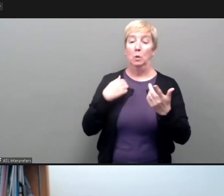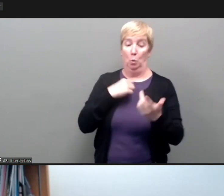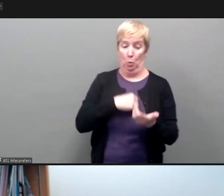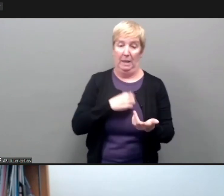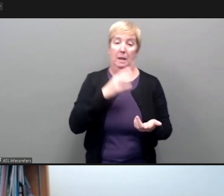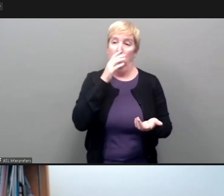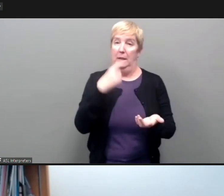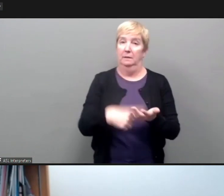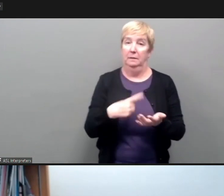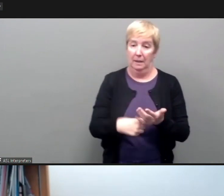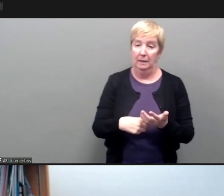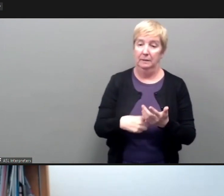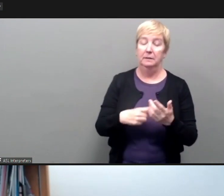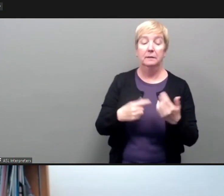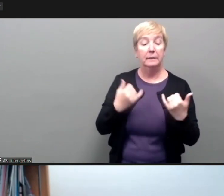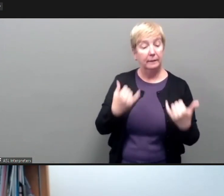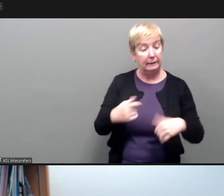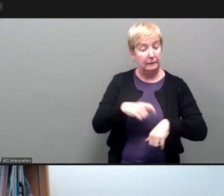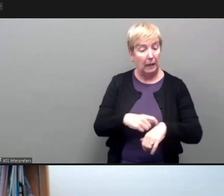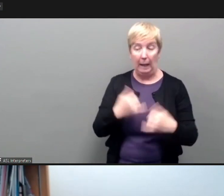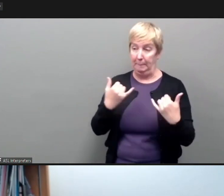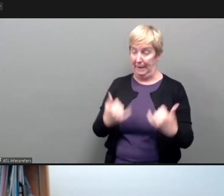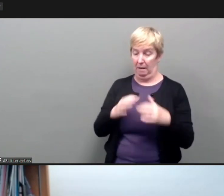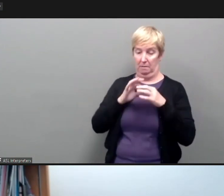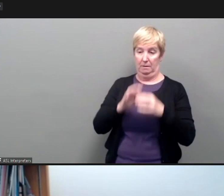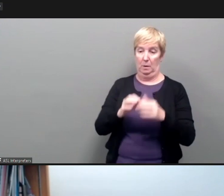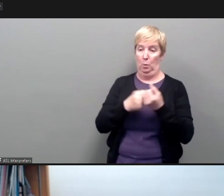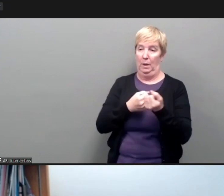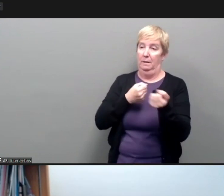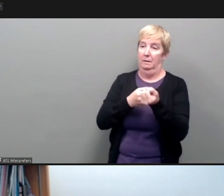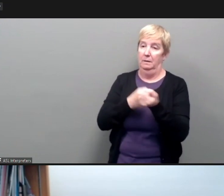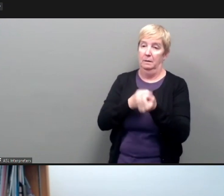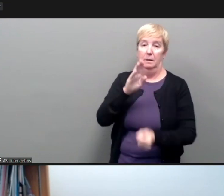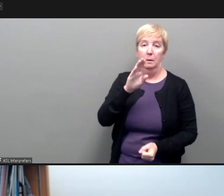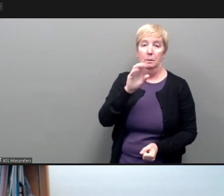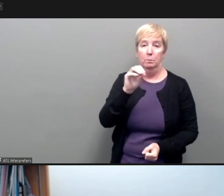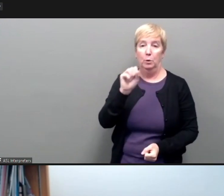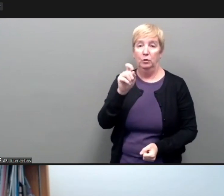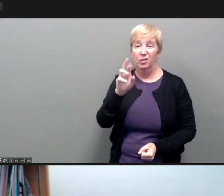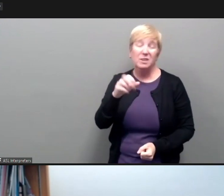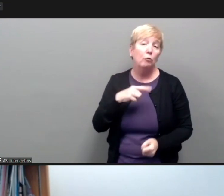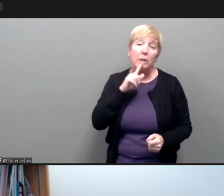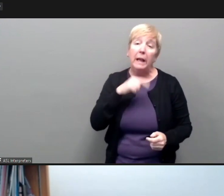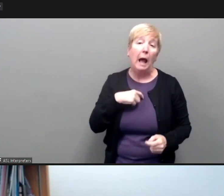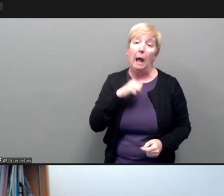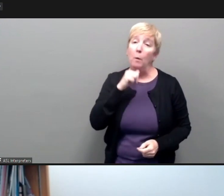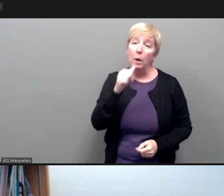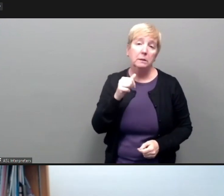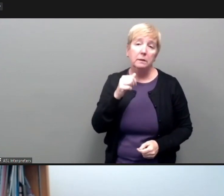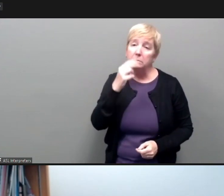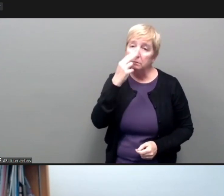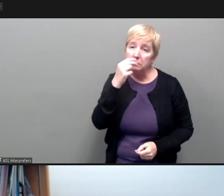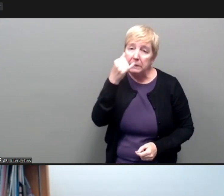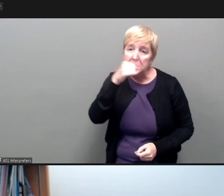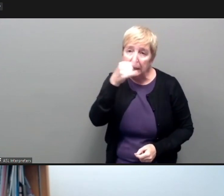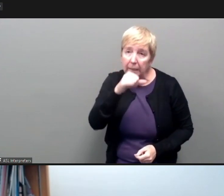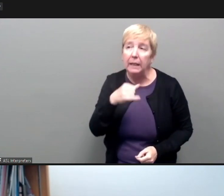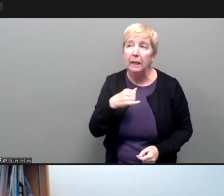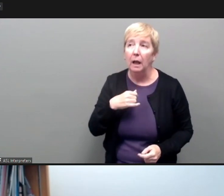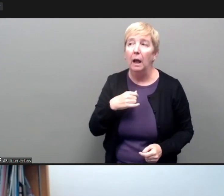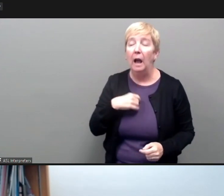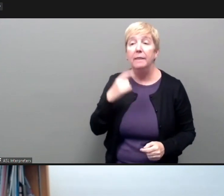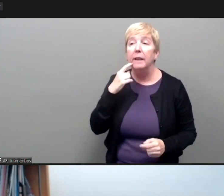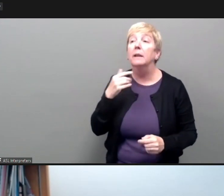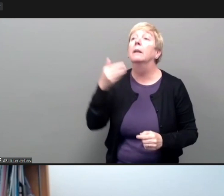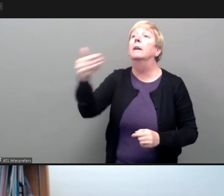about boosters. And, you know, I wasn't being facetious. I think in another 5 months, we'll have a lot more information.